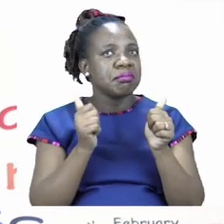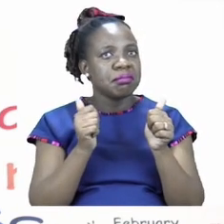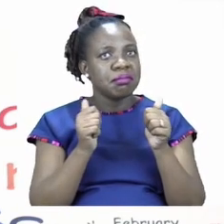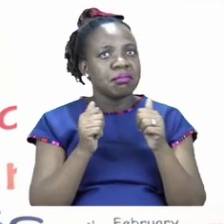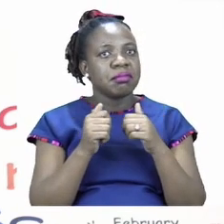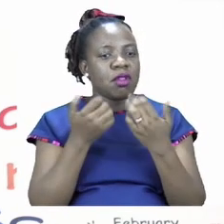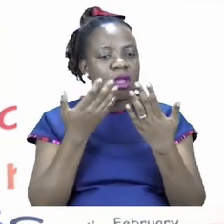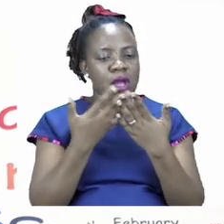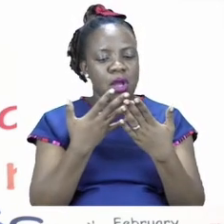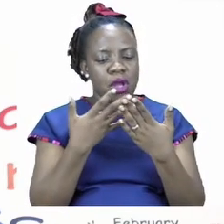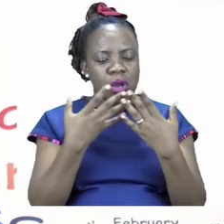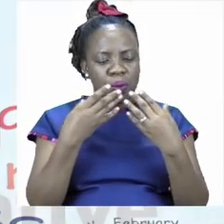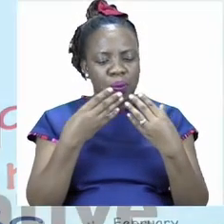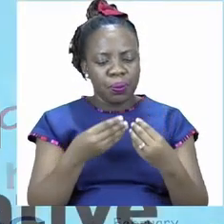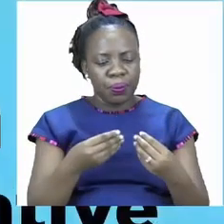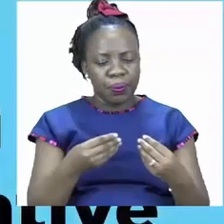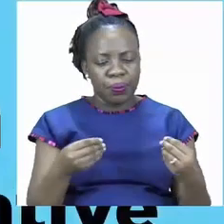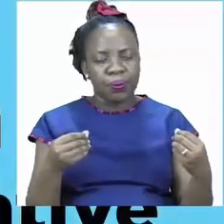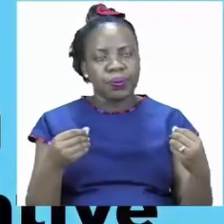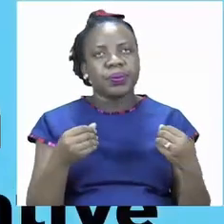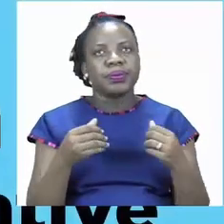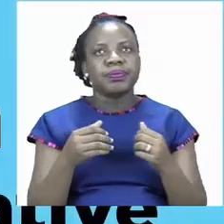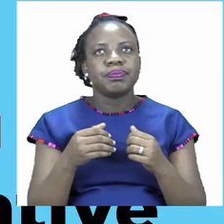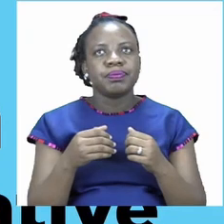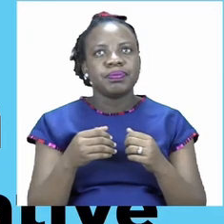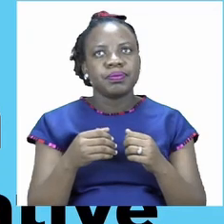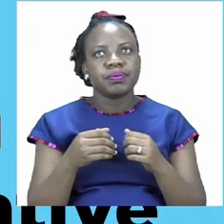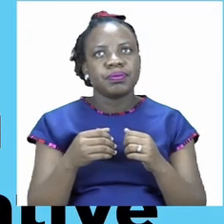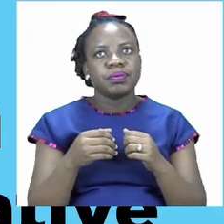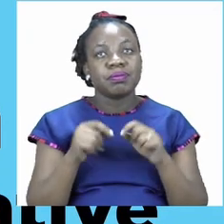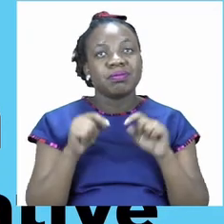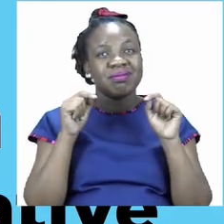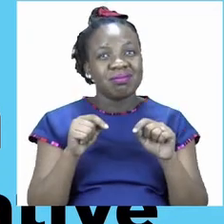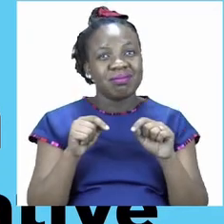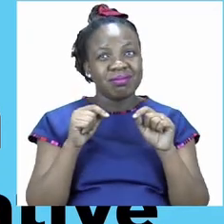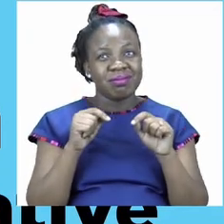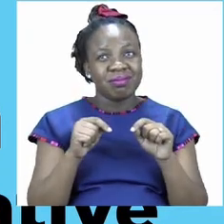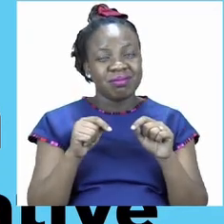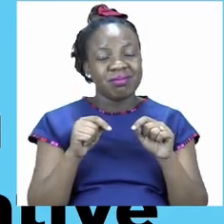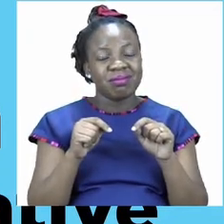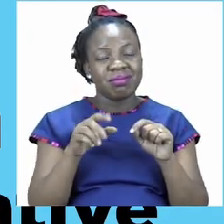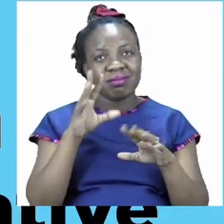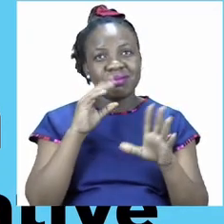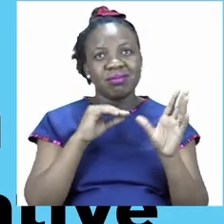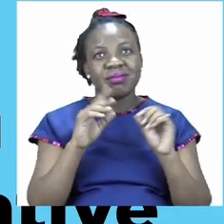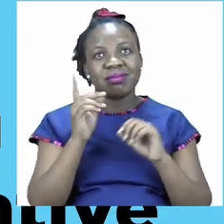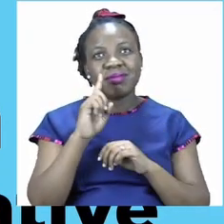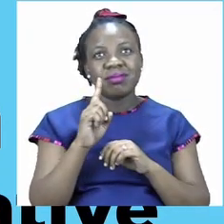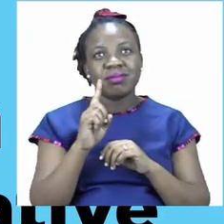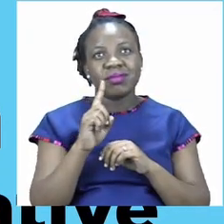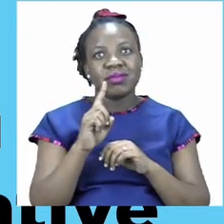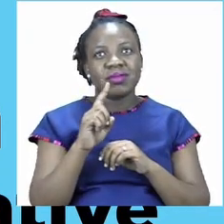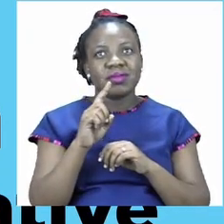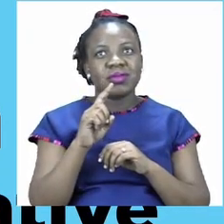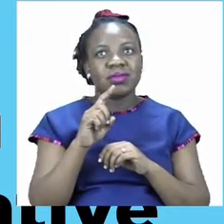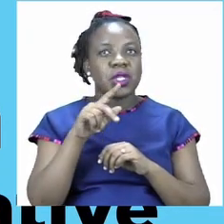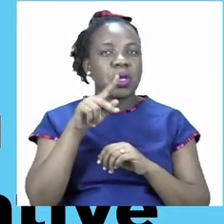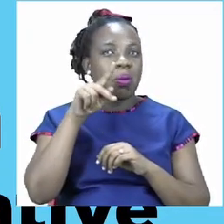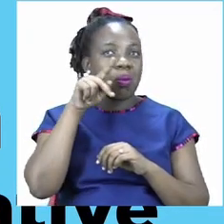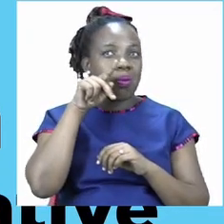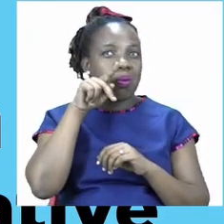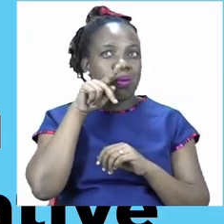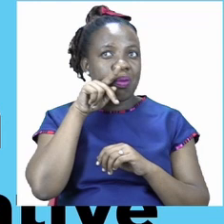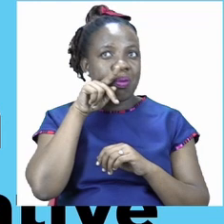your hands are dry before you touch anything else. For today's lesson, we're going to be doing